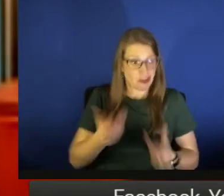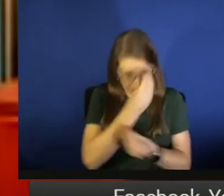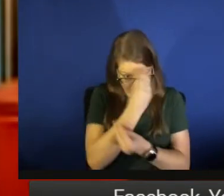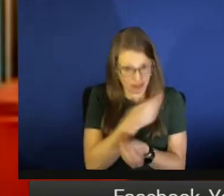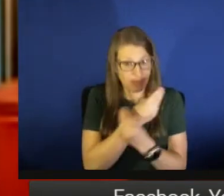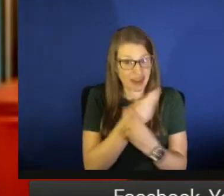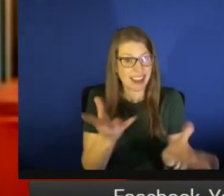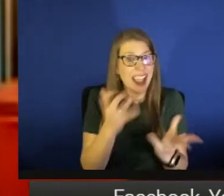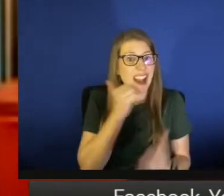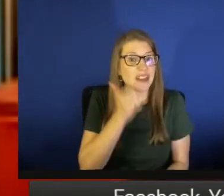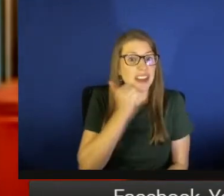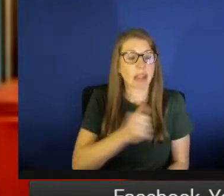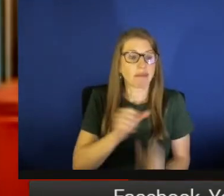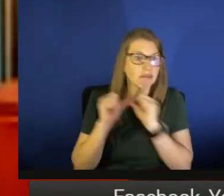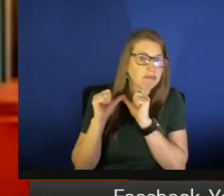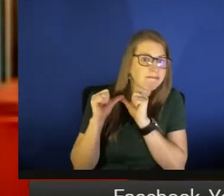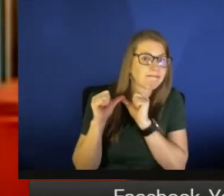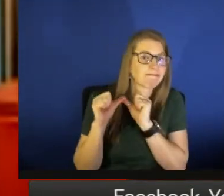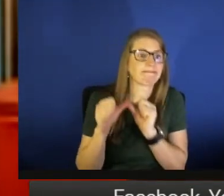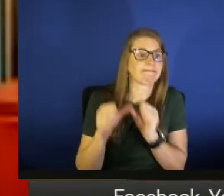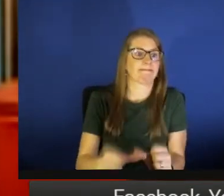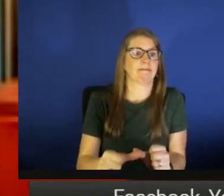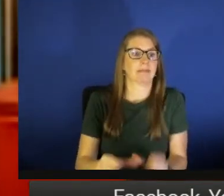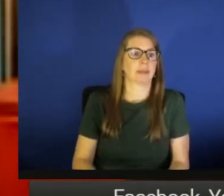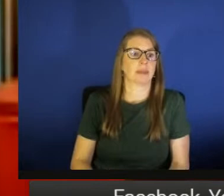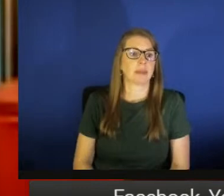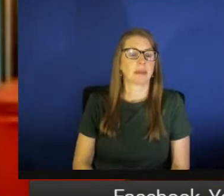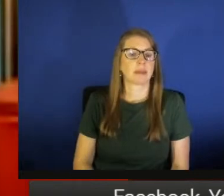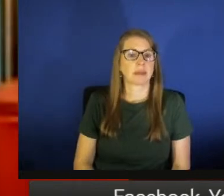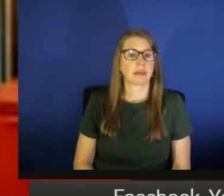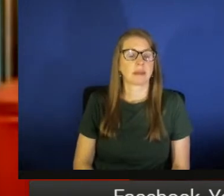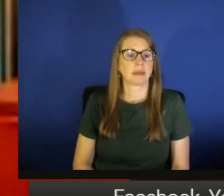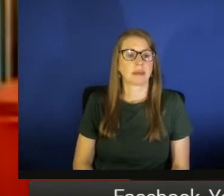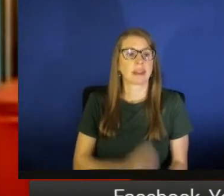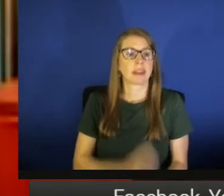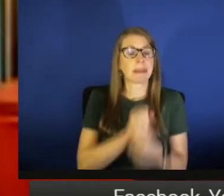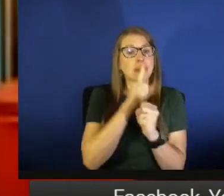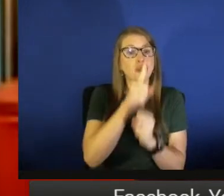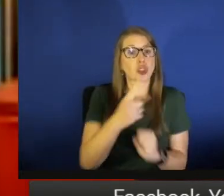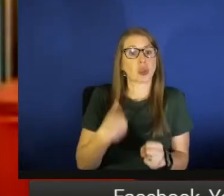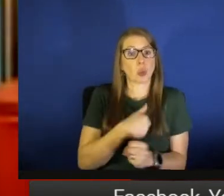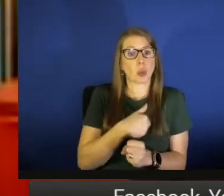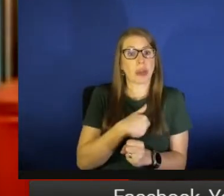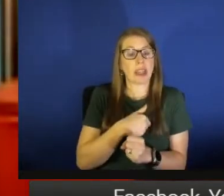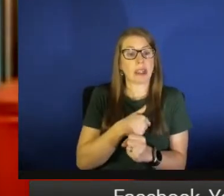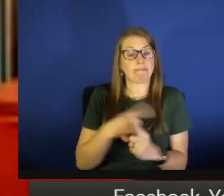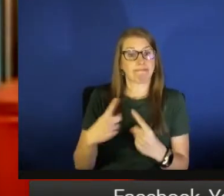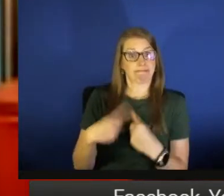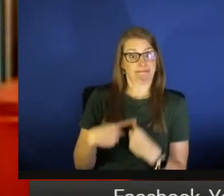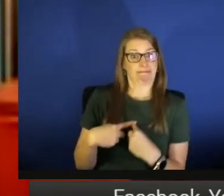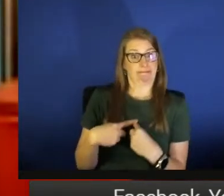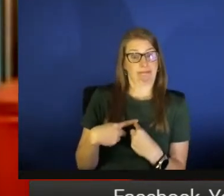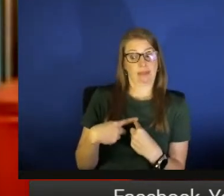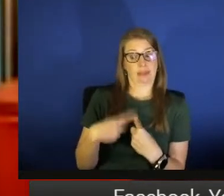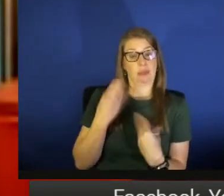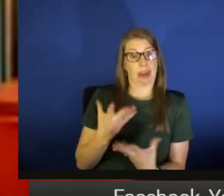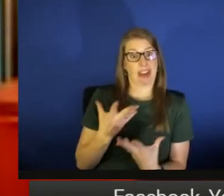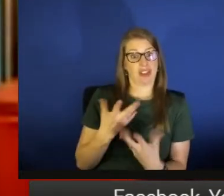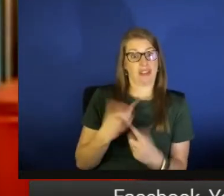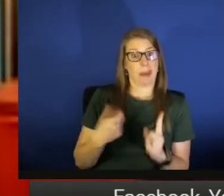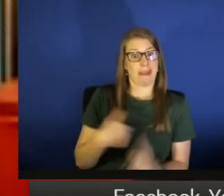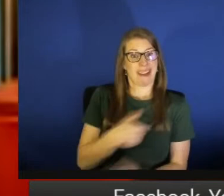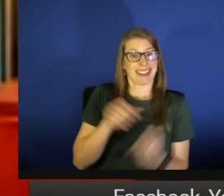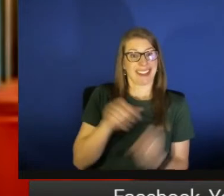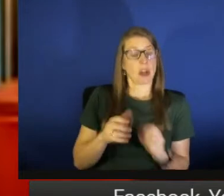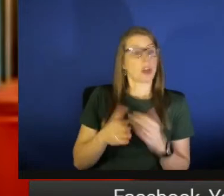every day consistently and make sure that we were a source, a dependable source, no matter what was happening. I